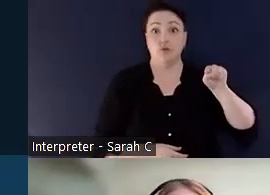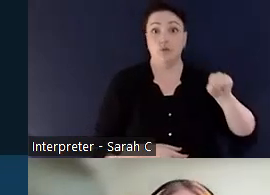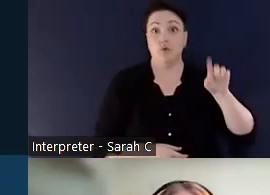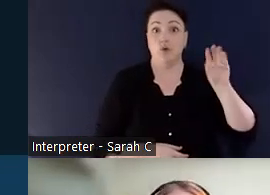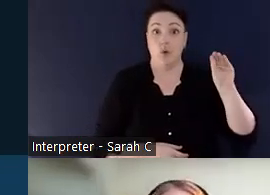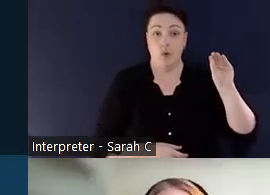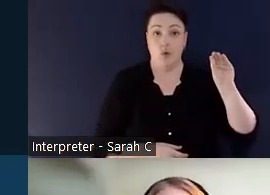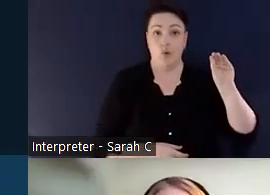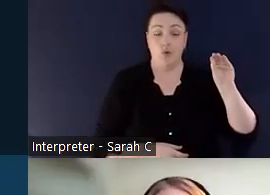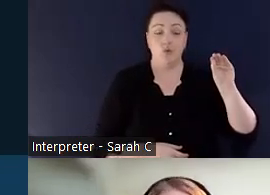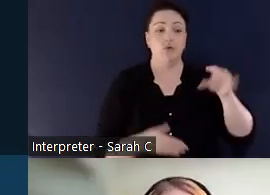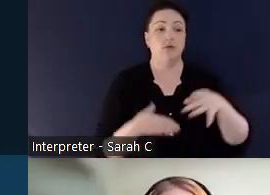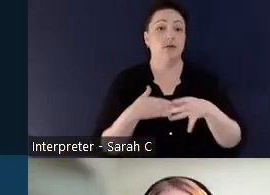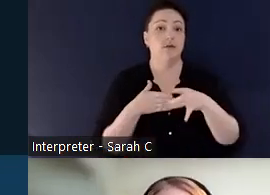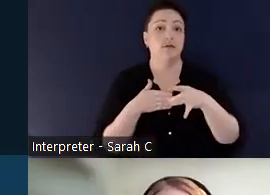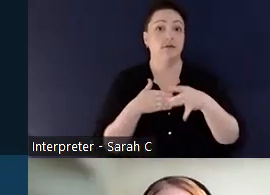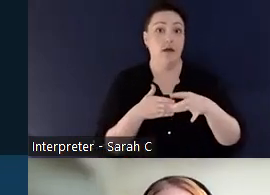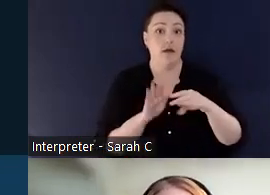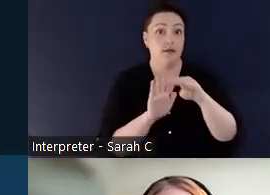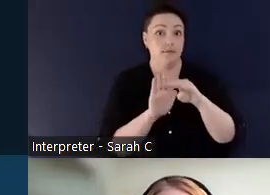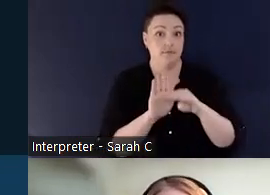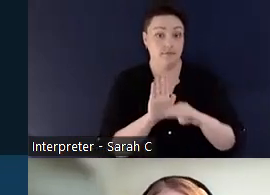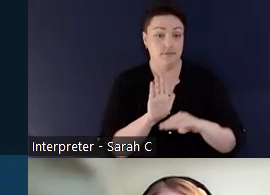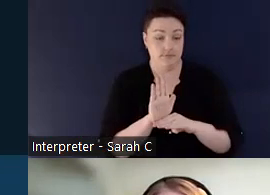as an eligible use of the funds.